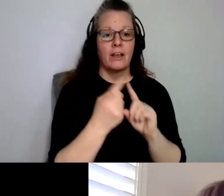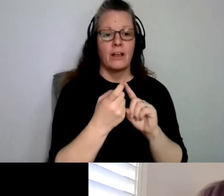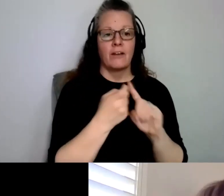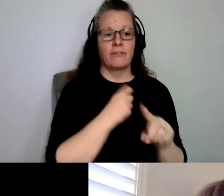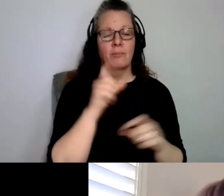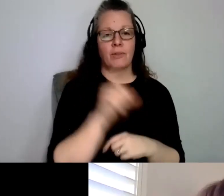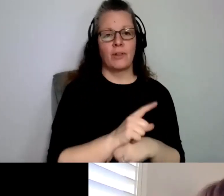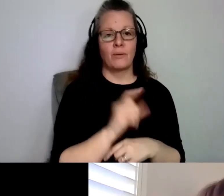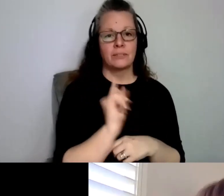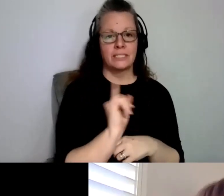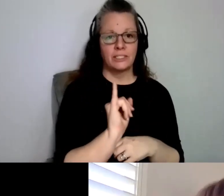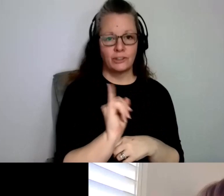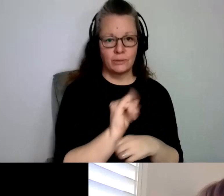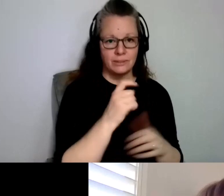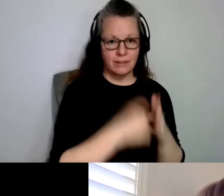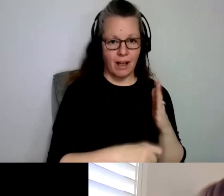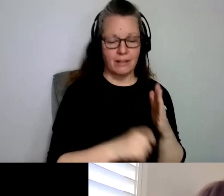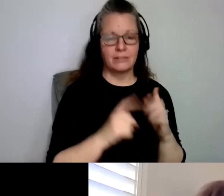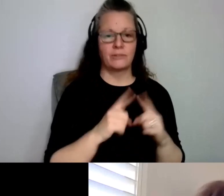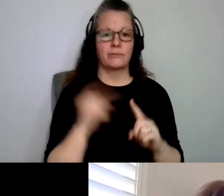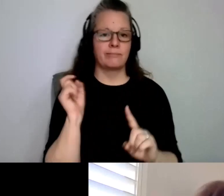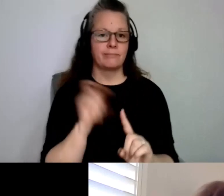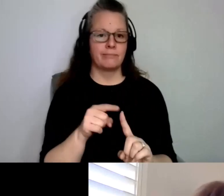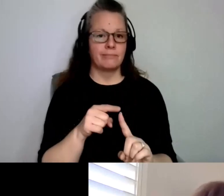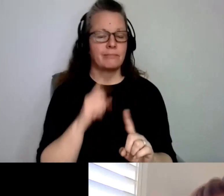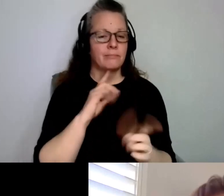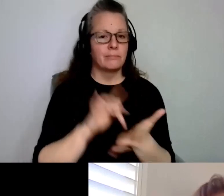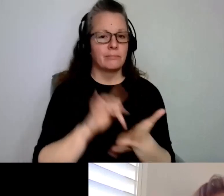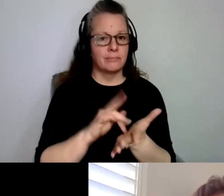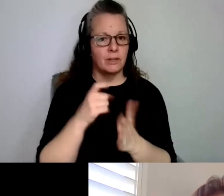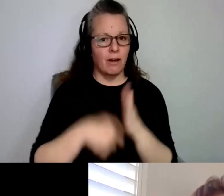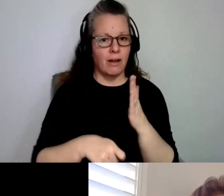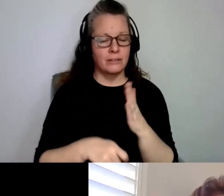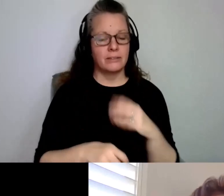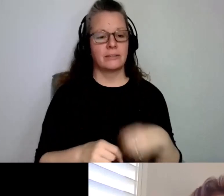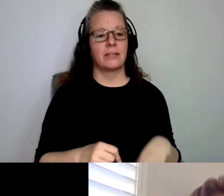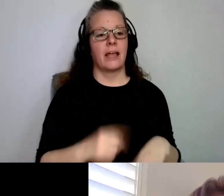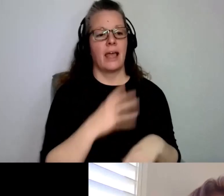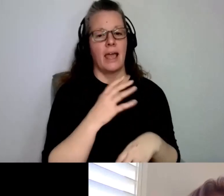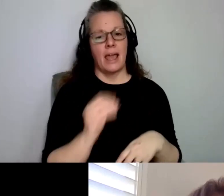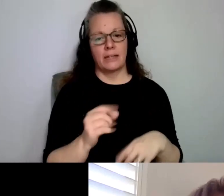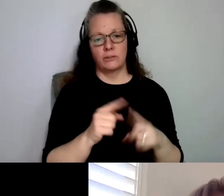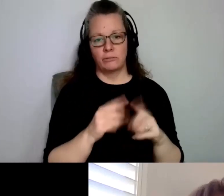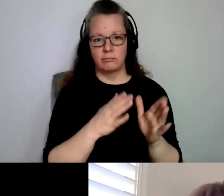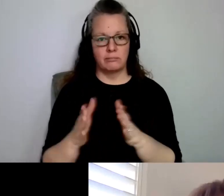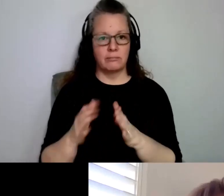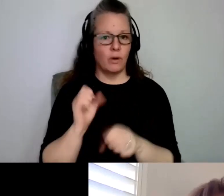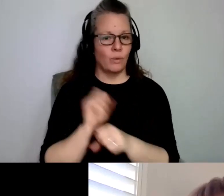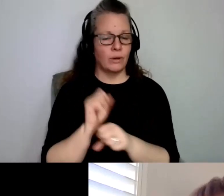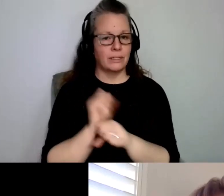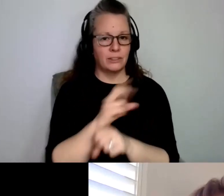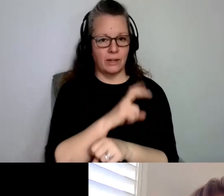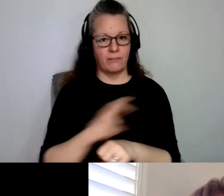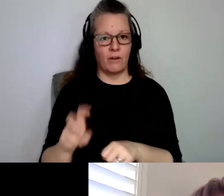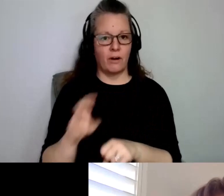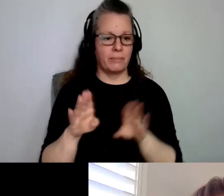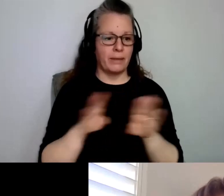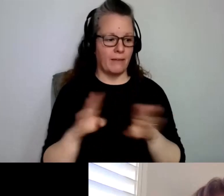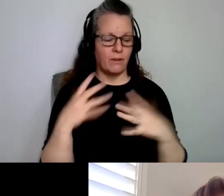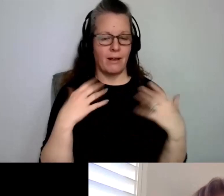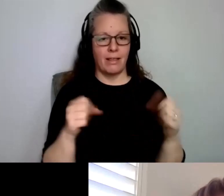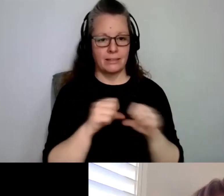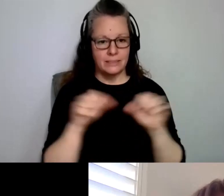insurance costs to targeting burdensome prescription drug costs and working to transform our behavioral health system, we've